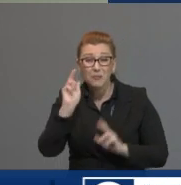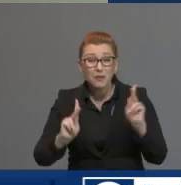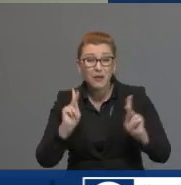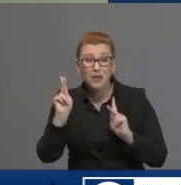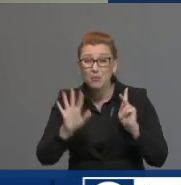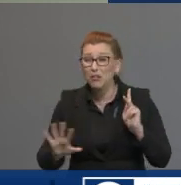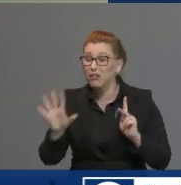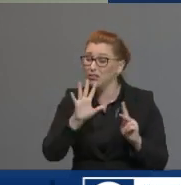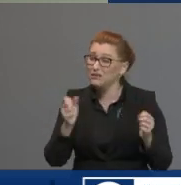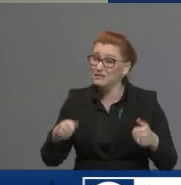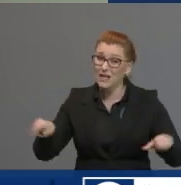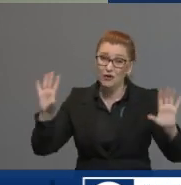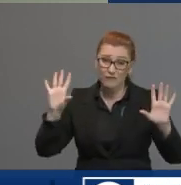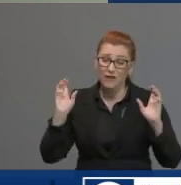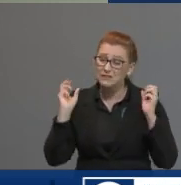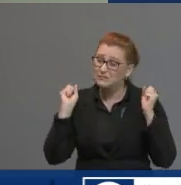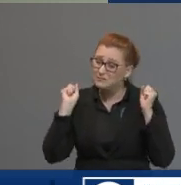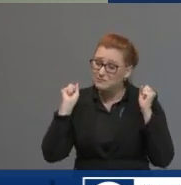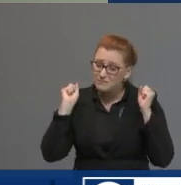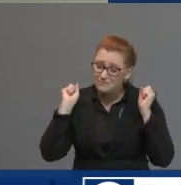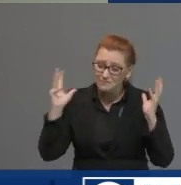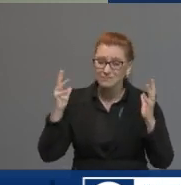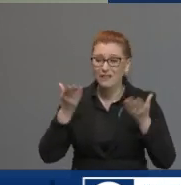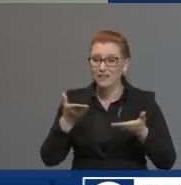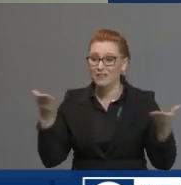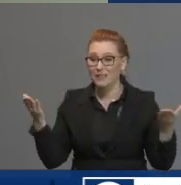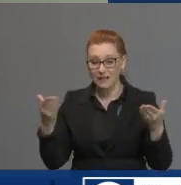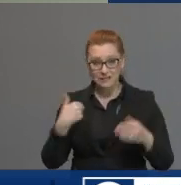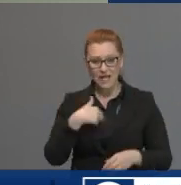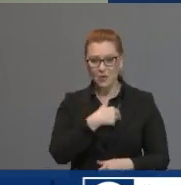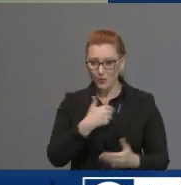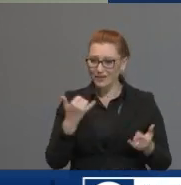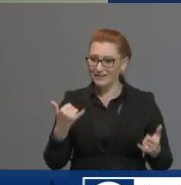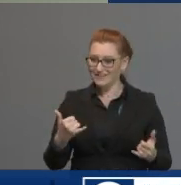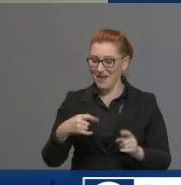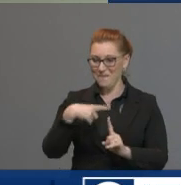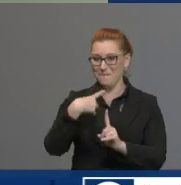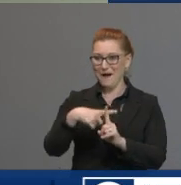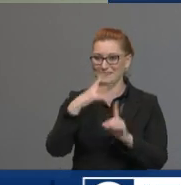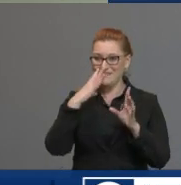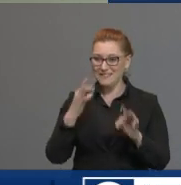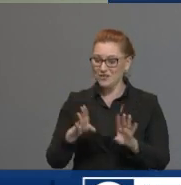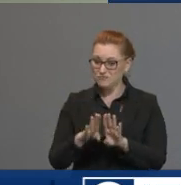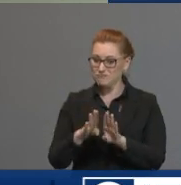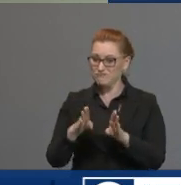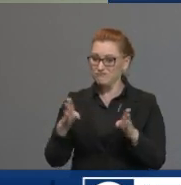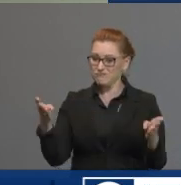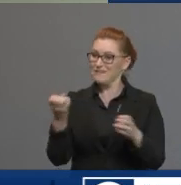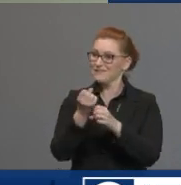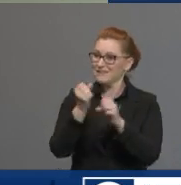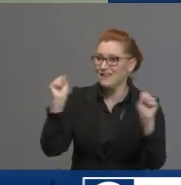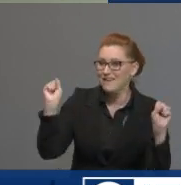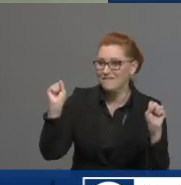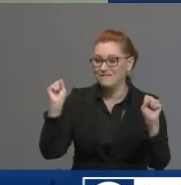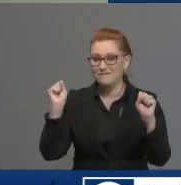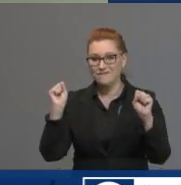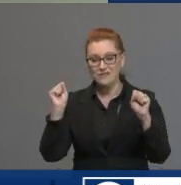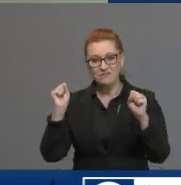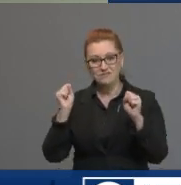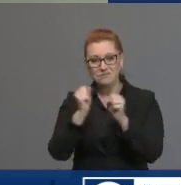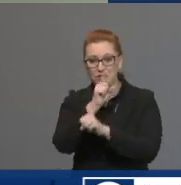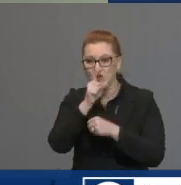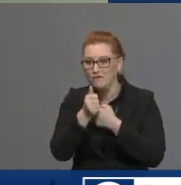much to get where we are today. And the fact that we're able to make these positive decisions safely and